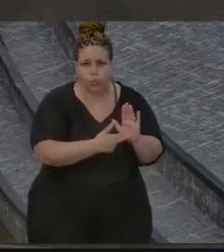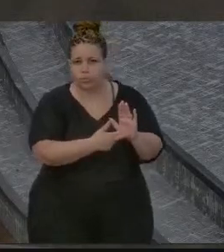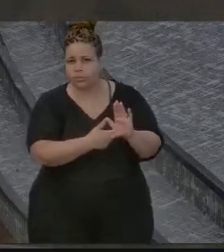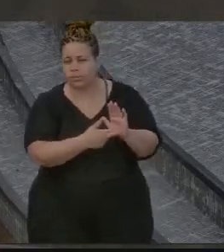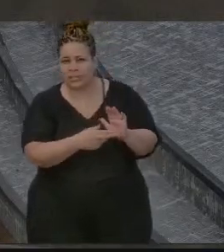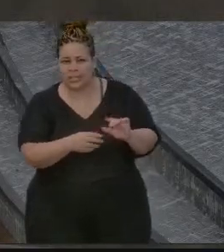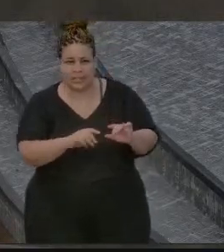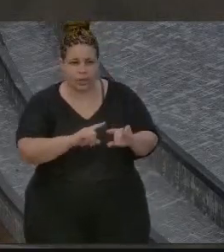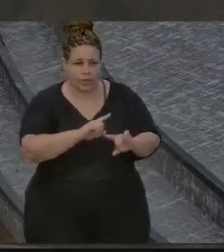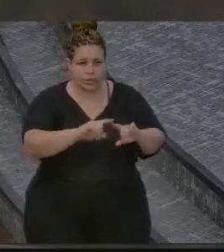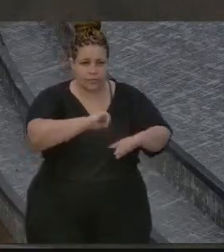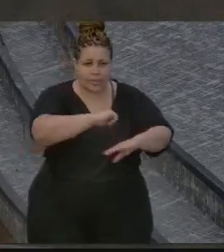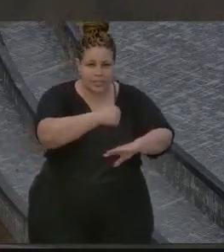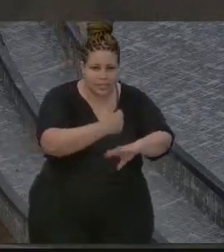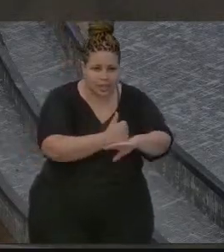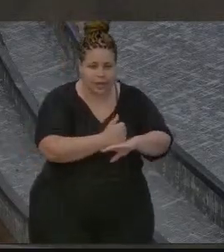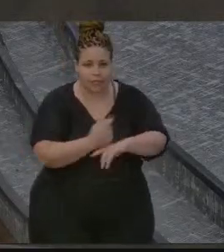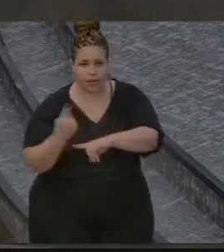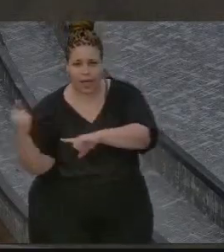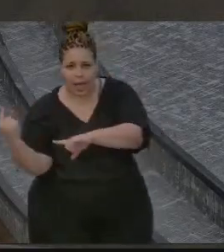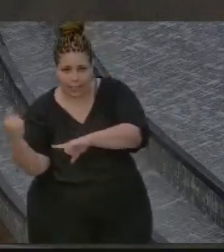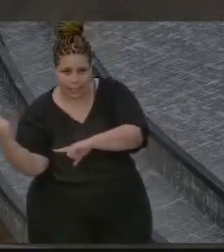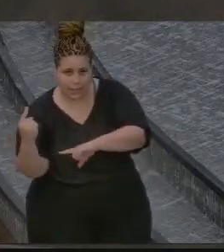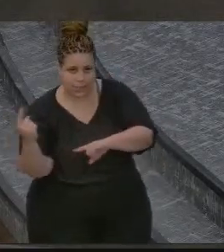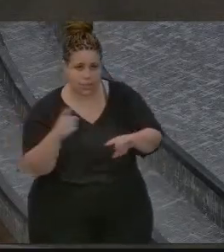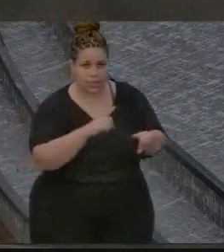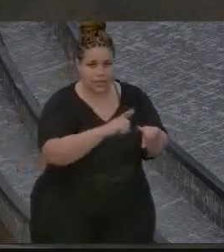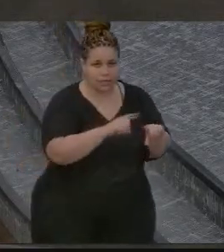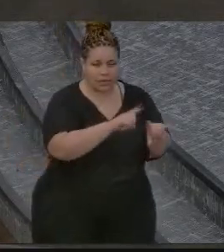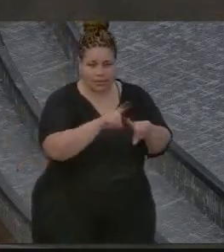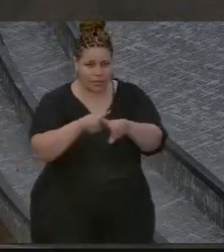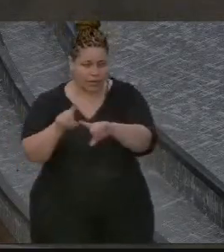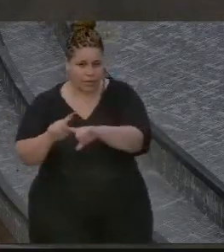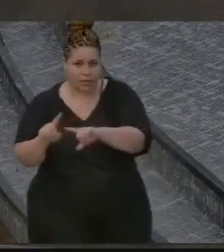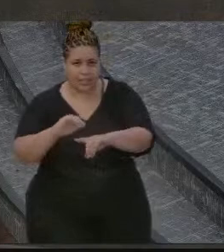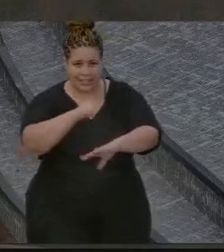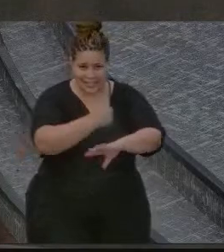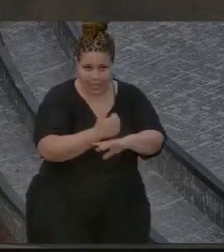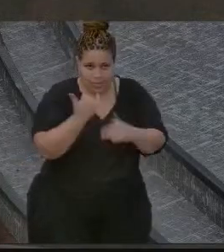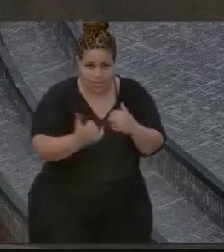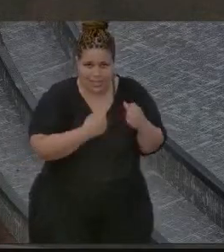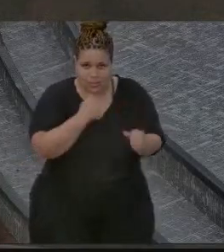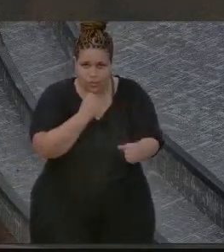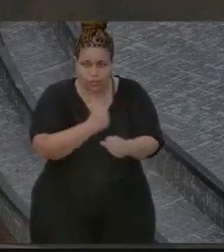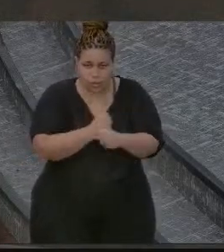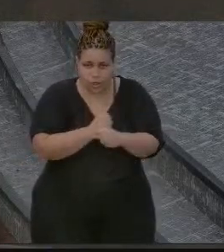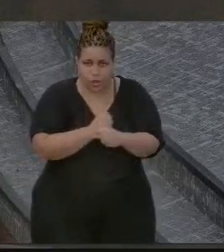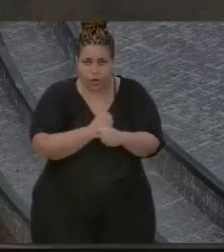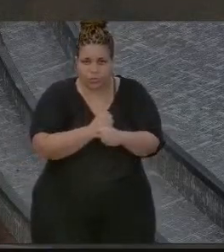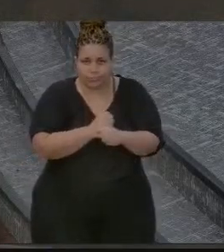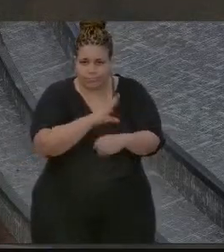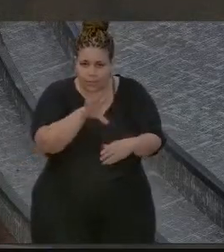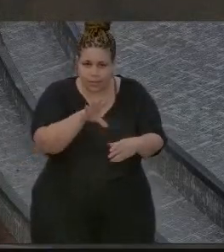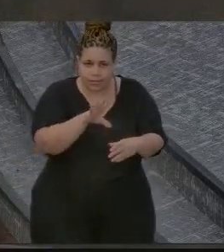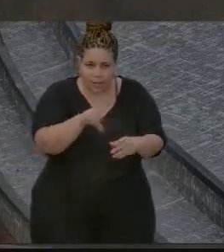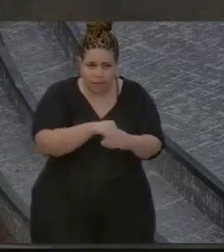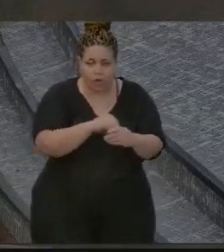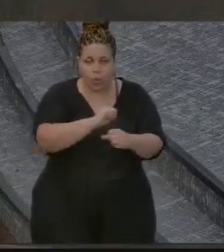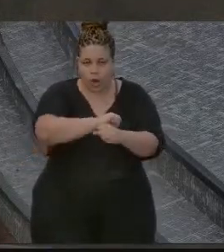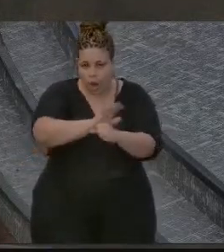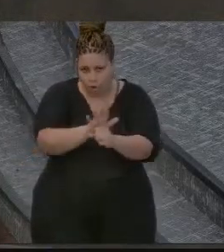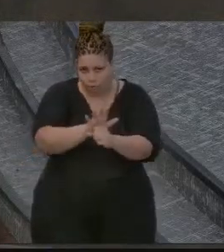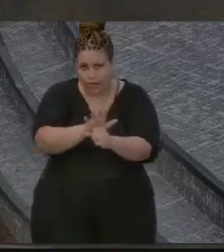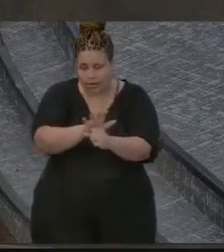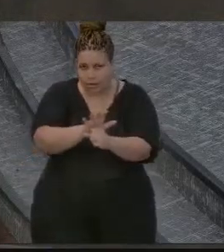for isolation. So we're hoping to have that in the next couple of days, and that could also help to guide, because as you all know, that's